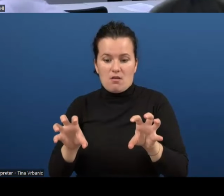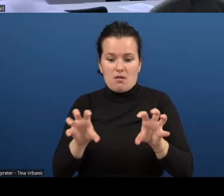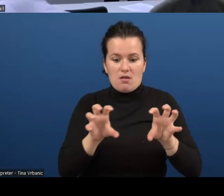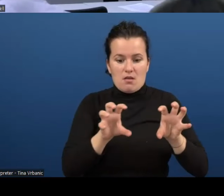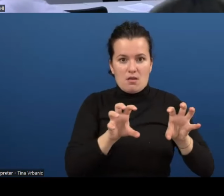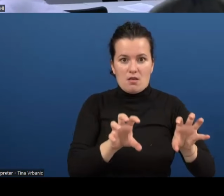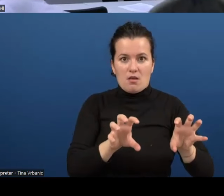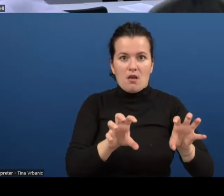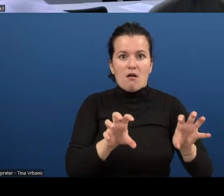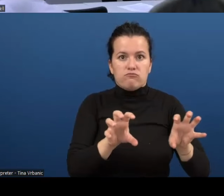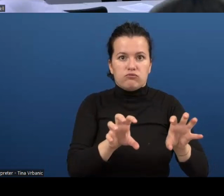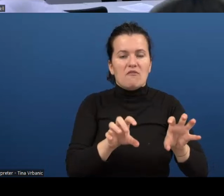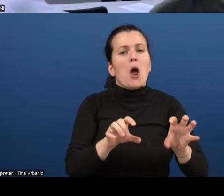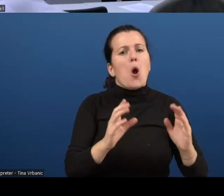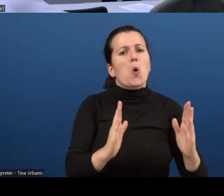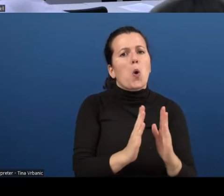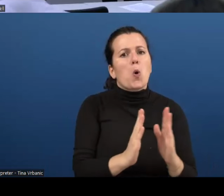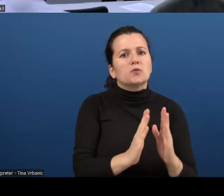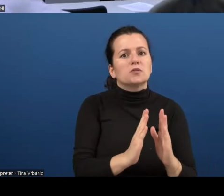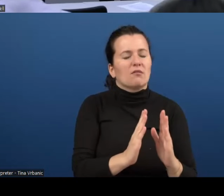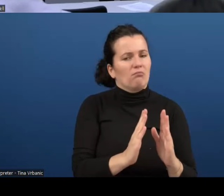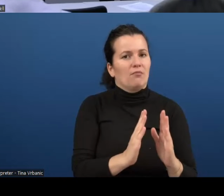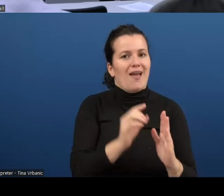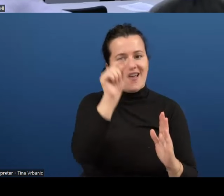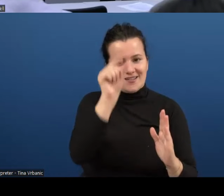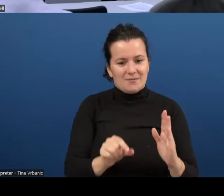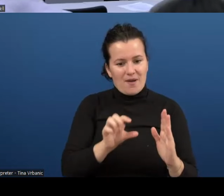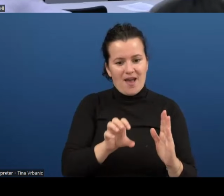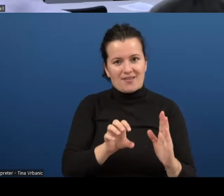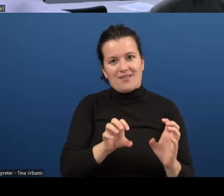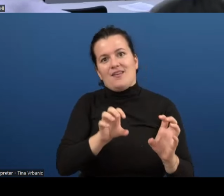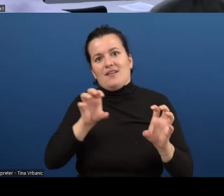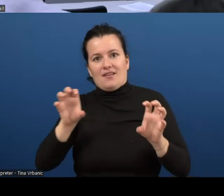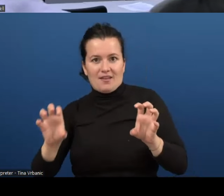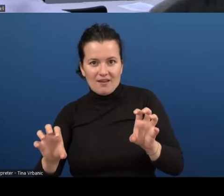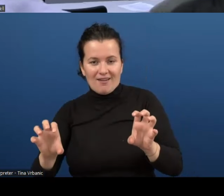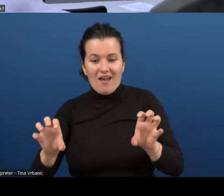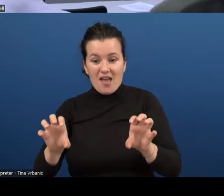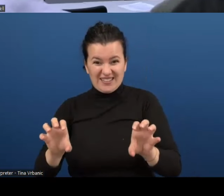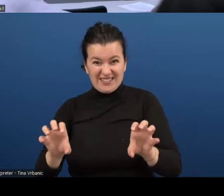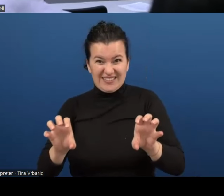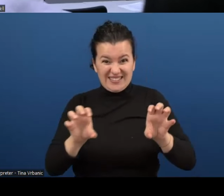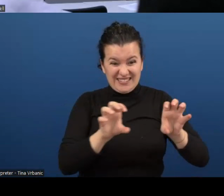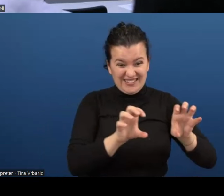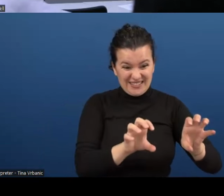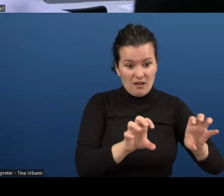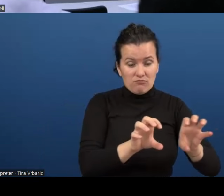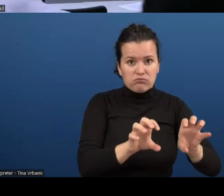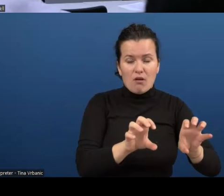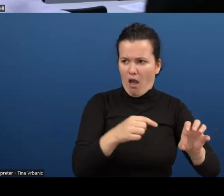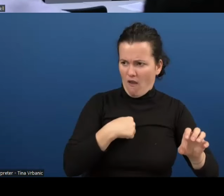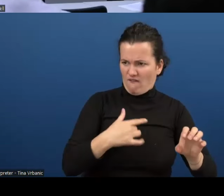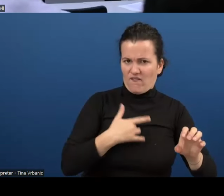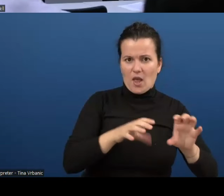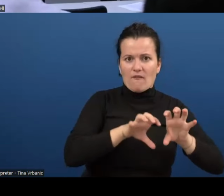if you want to make something clear, use the spine or different sides of the spine. What